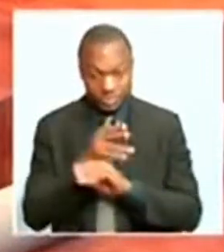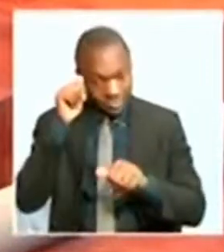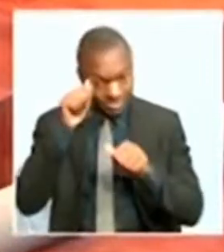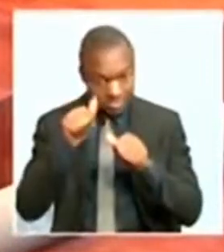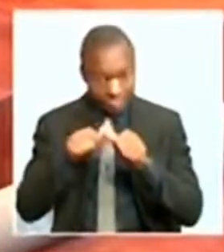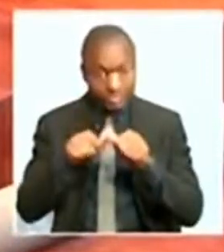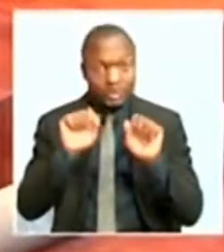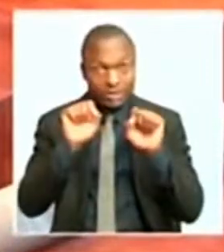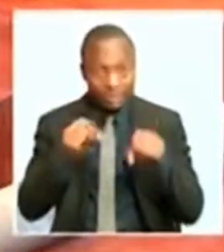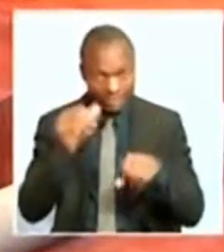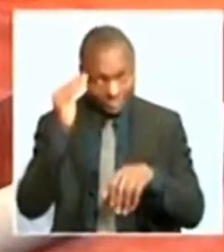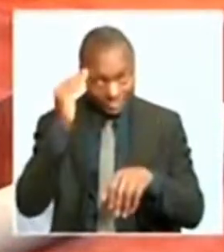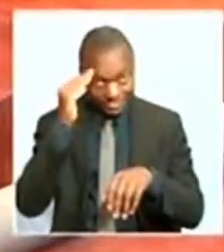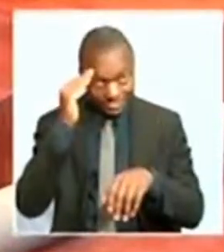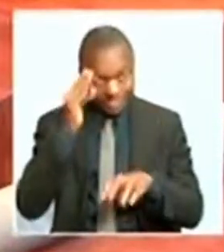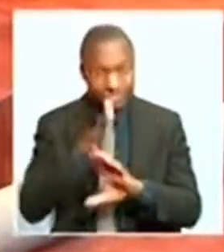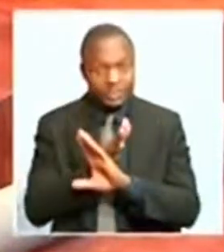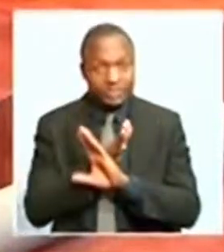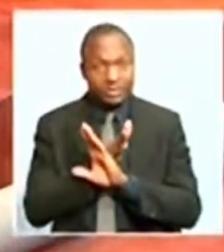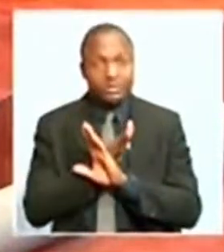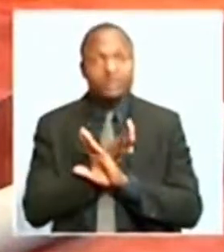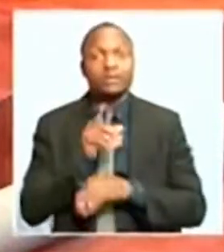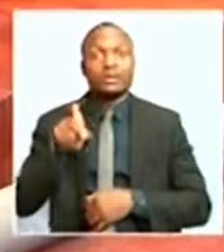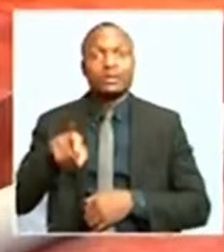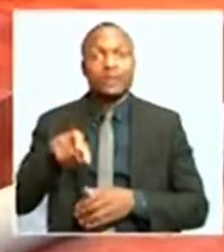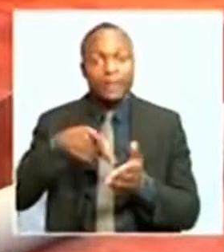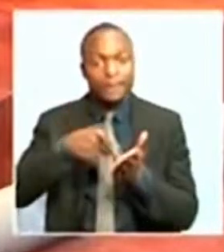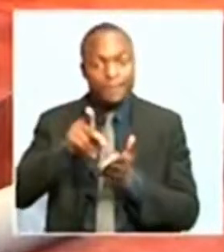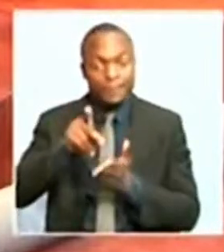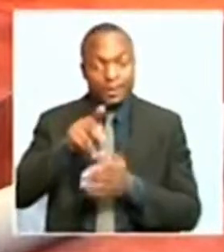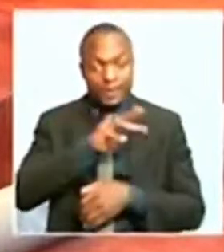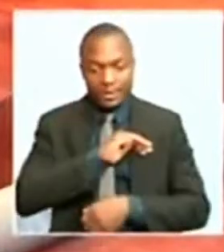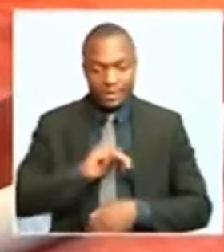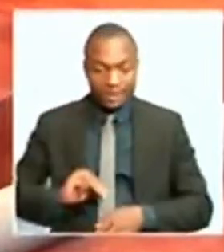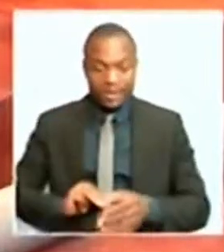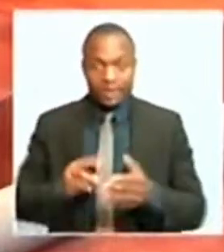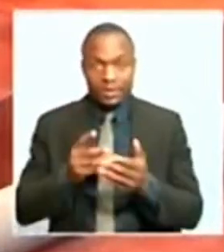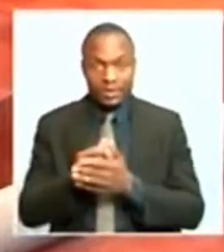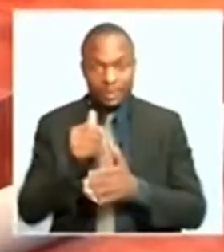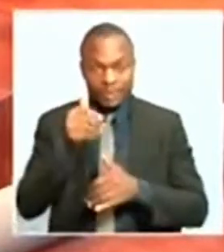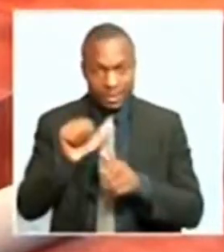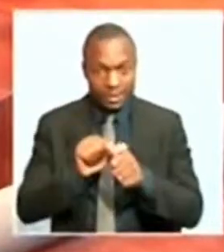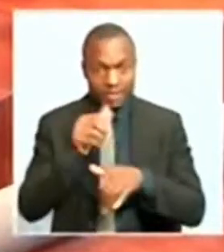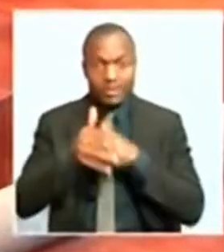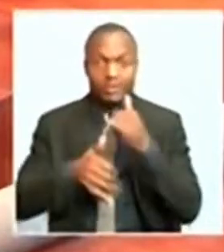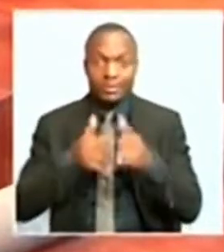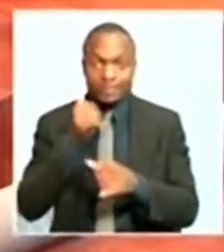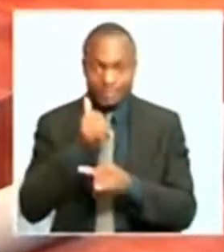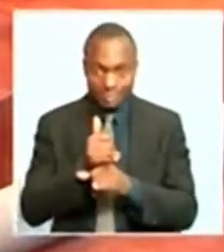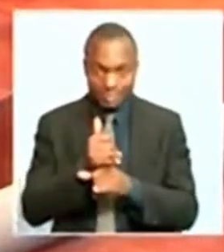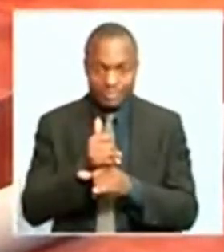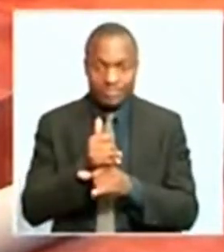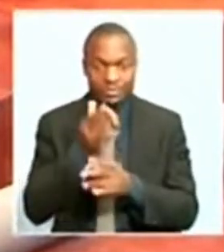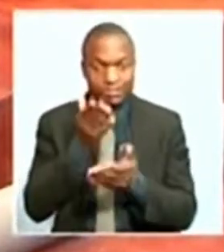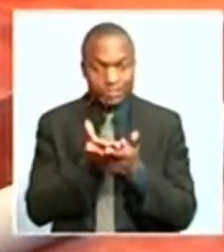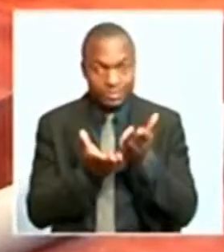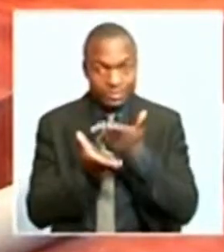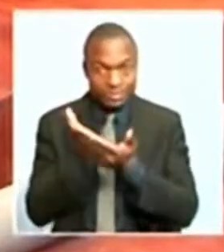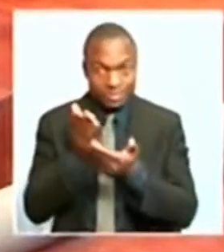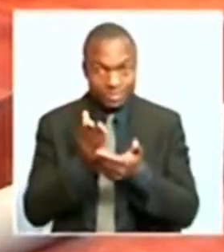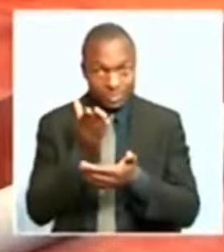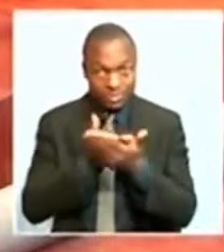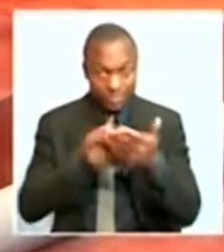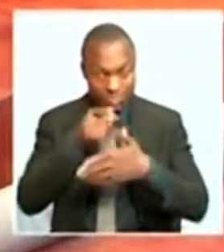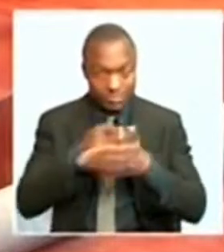that Zambia will be required to pay membership fees on an annual basis to contribute towards the cost